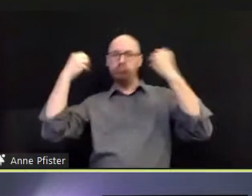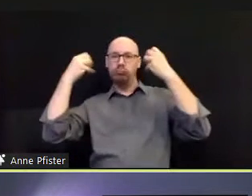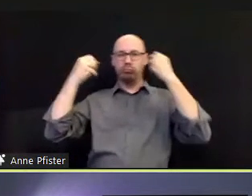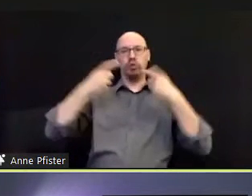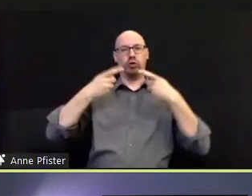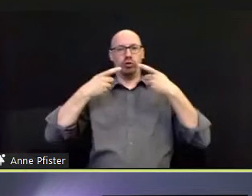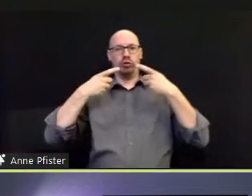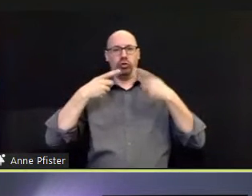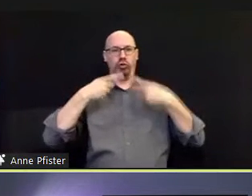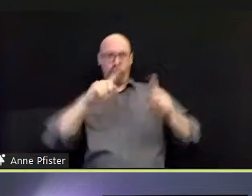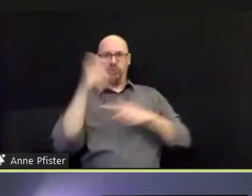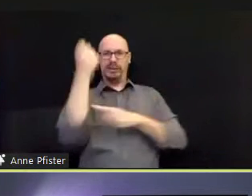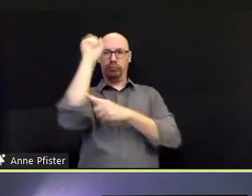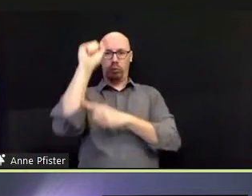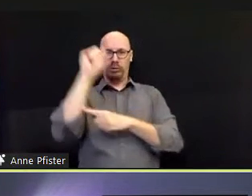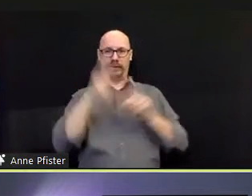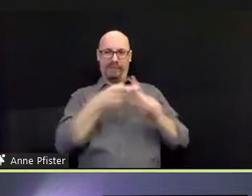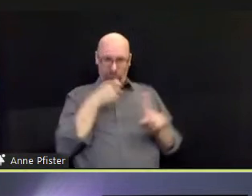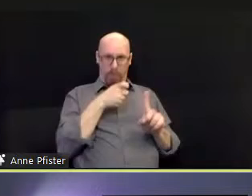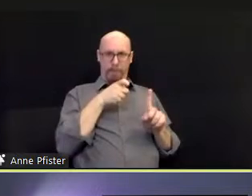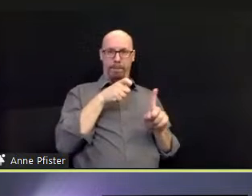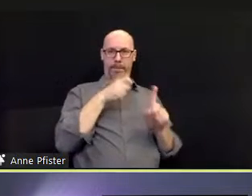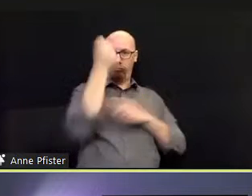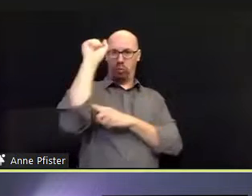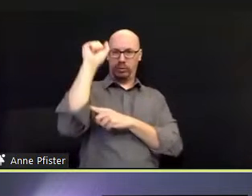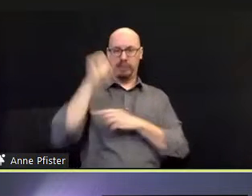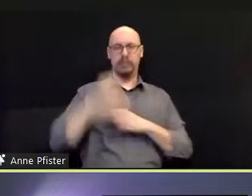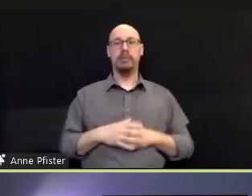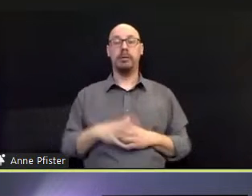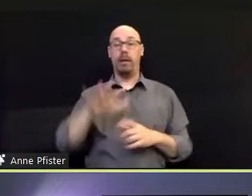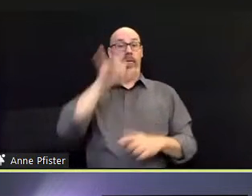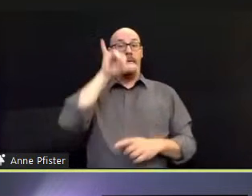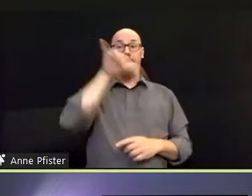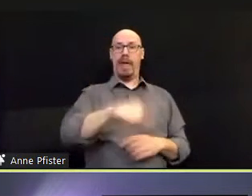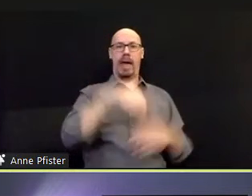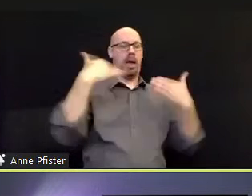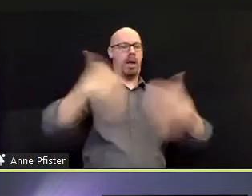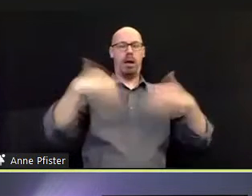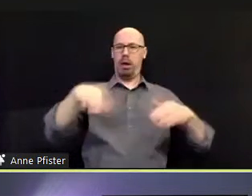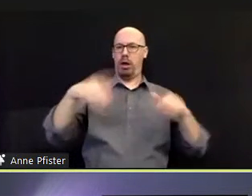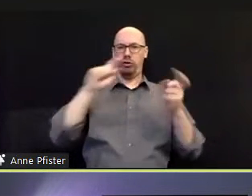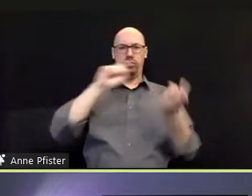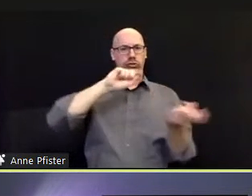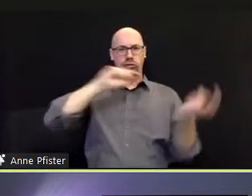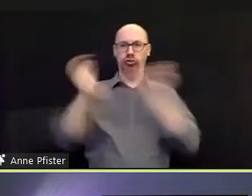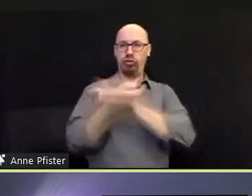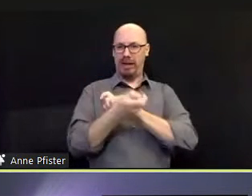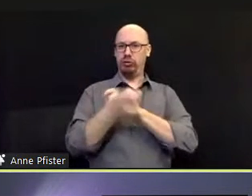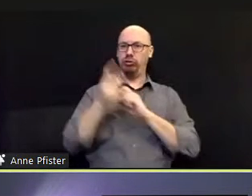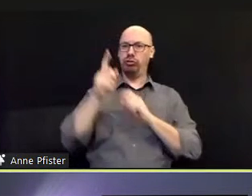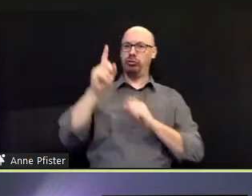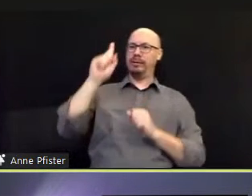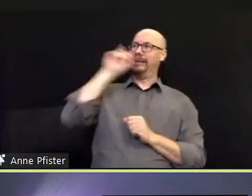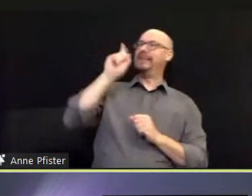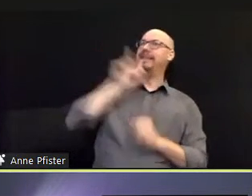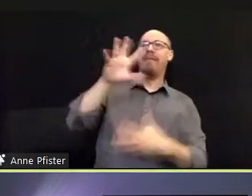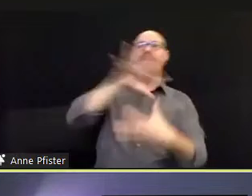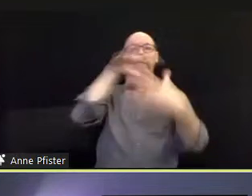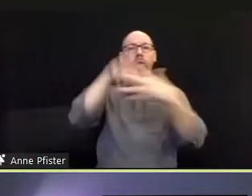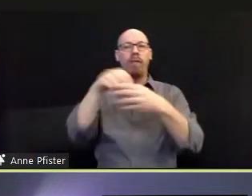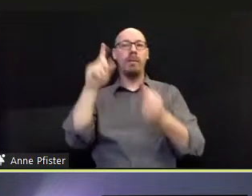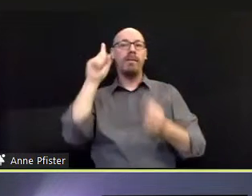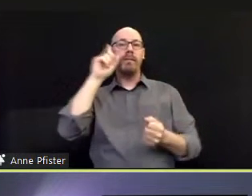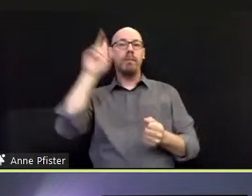site. This was a transformative moment of deaf engagement in politics of the nation and